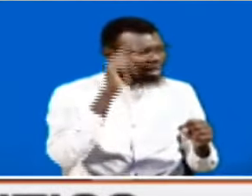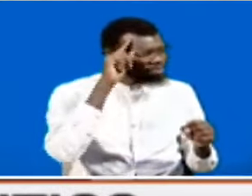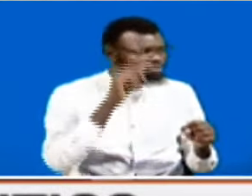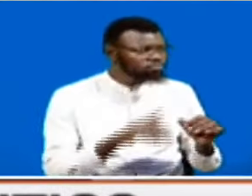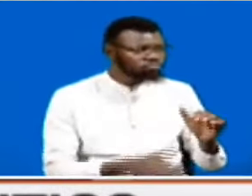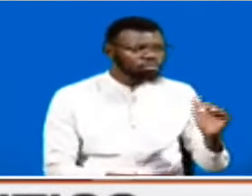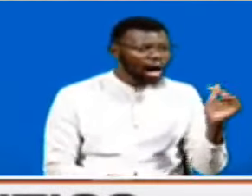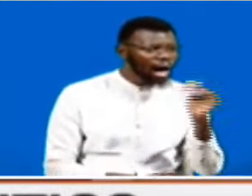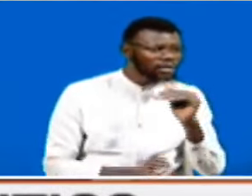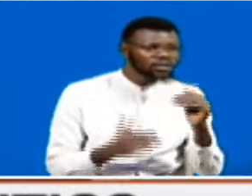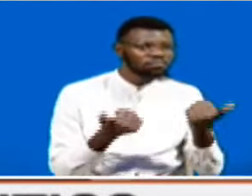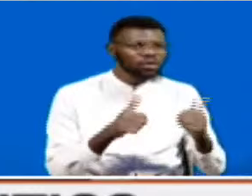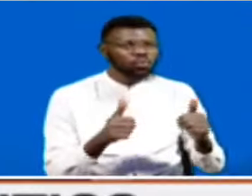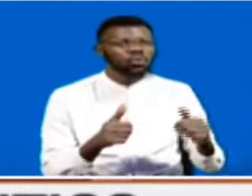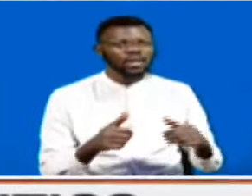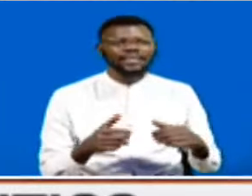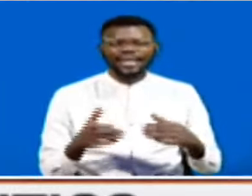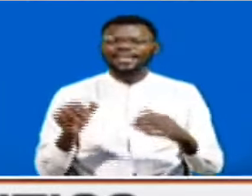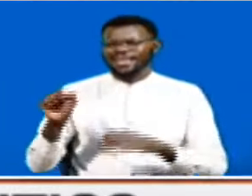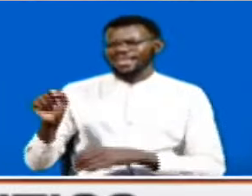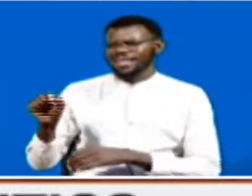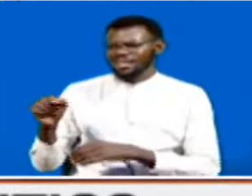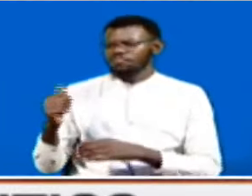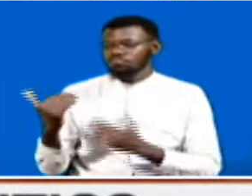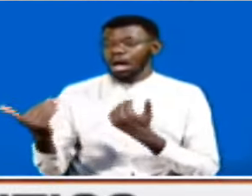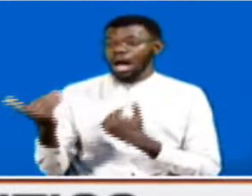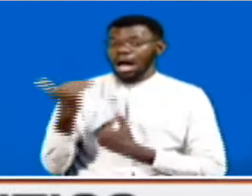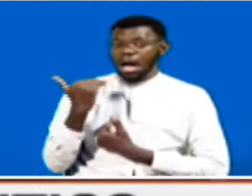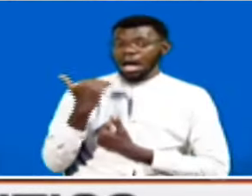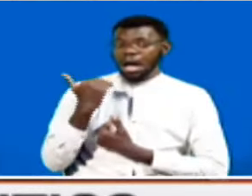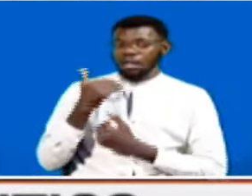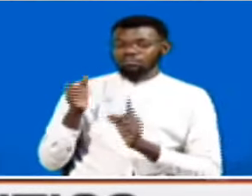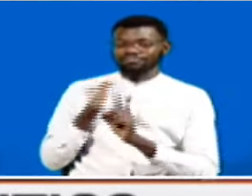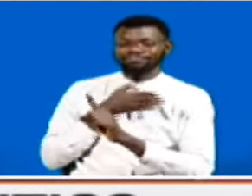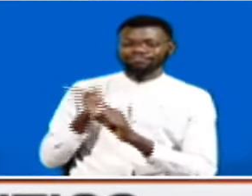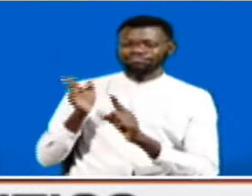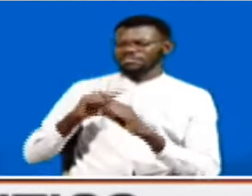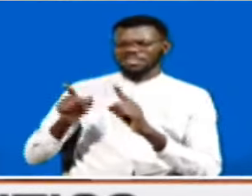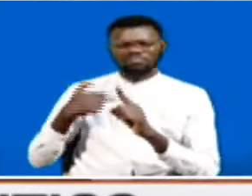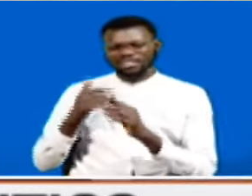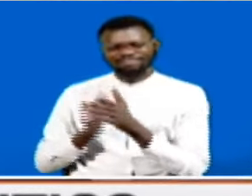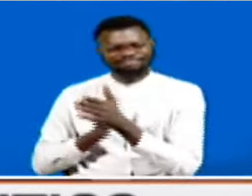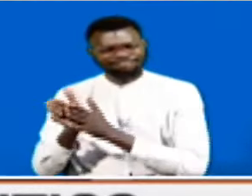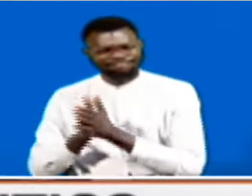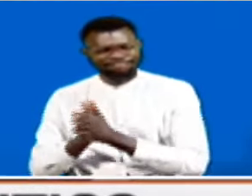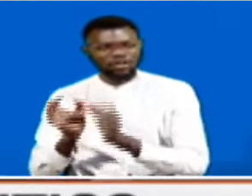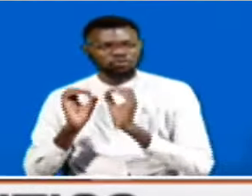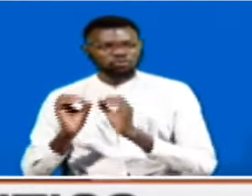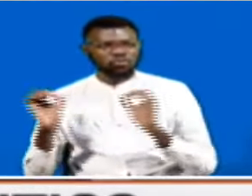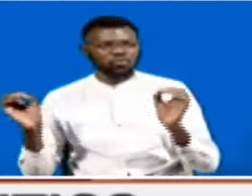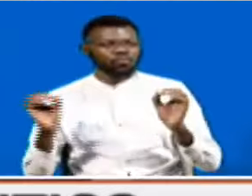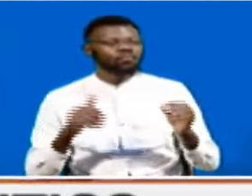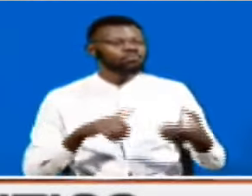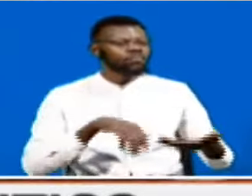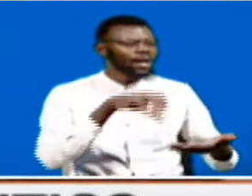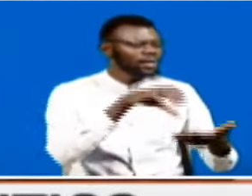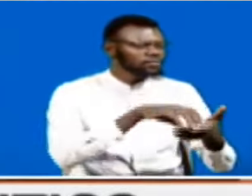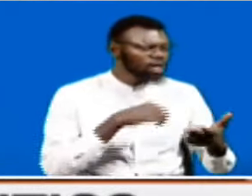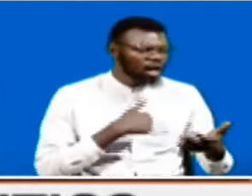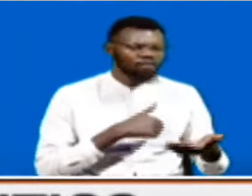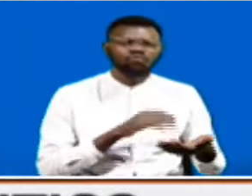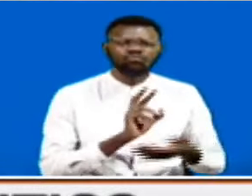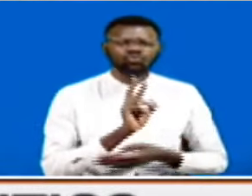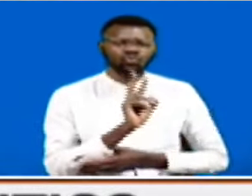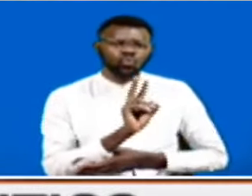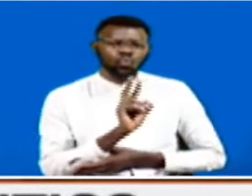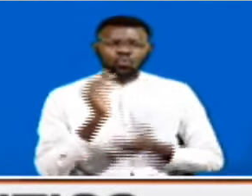Kenya Kwanza? Of course, approaches will be there. Mm-hmm. But I've never thought of that. Okay. Yes. So these two cases that are in court, because I think